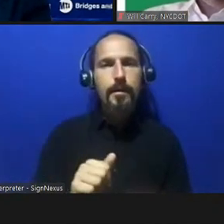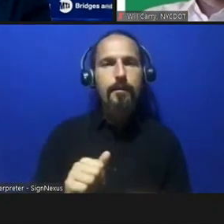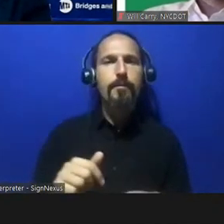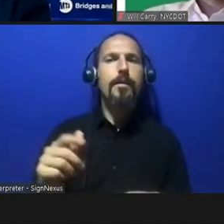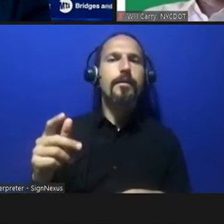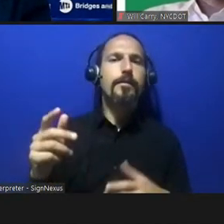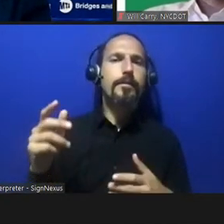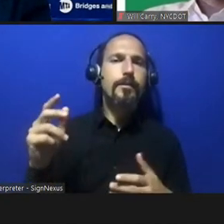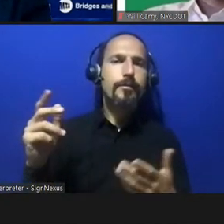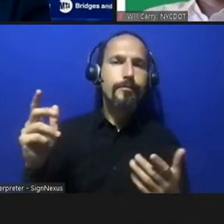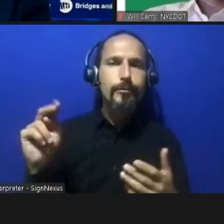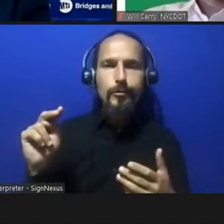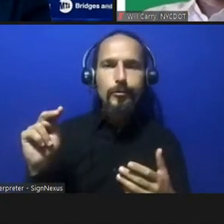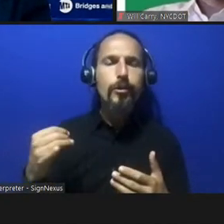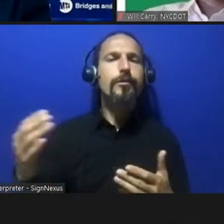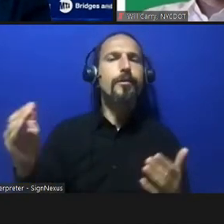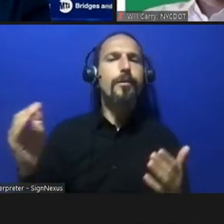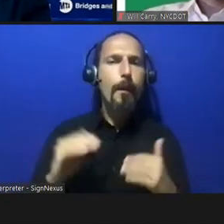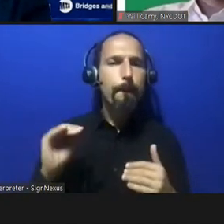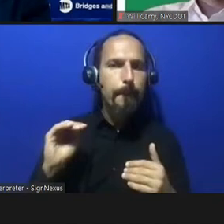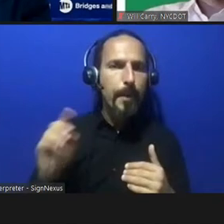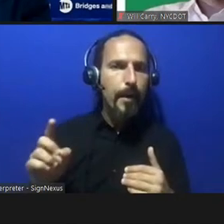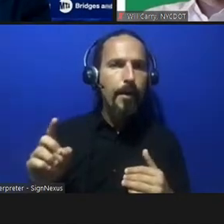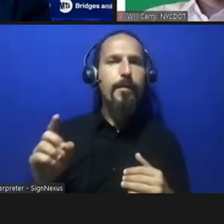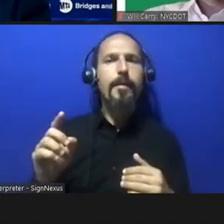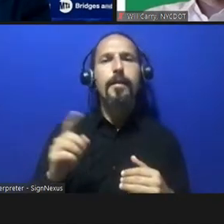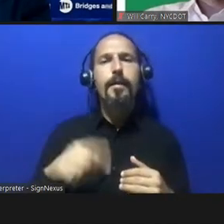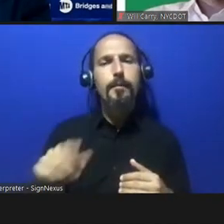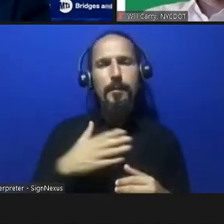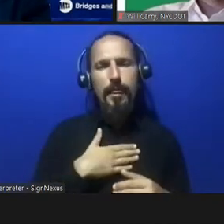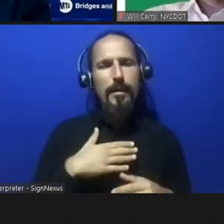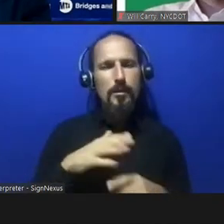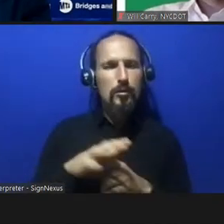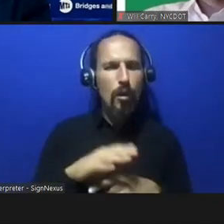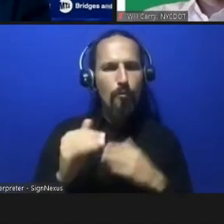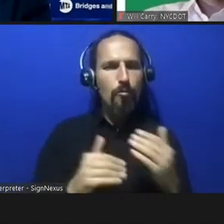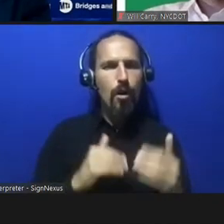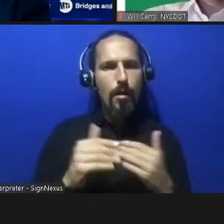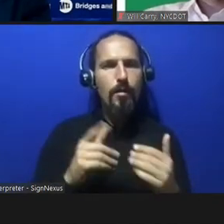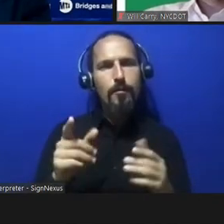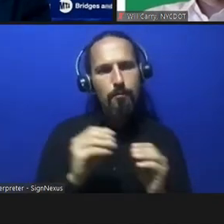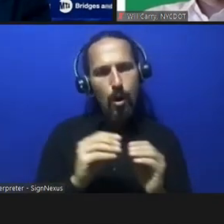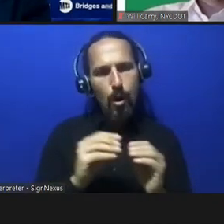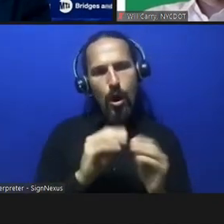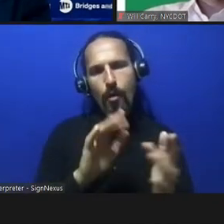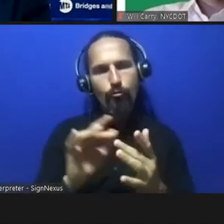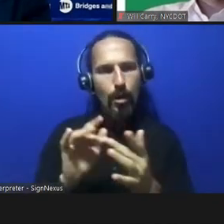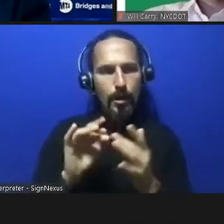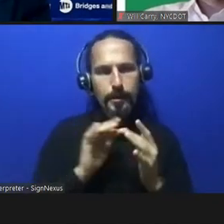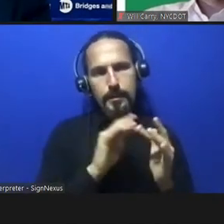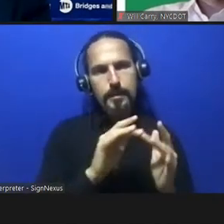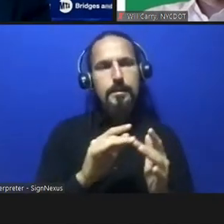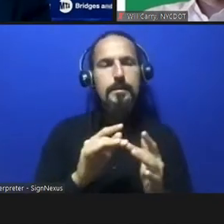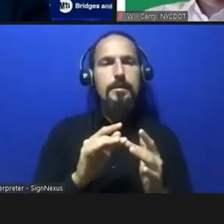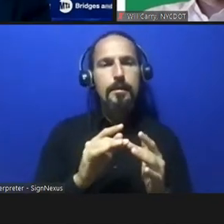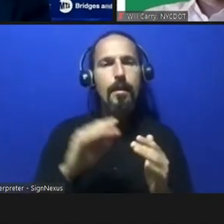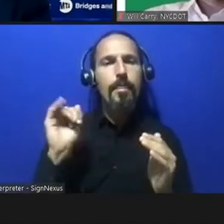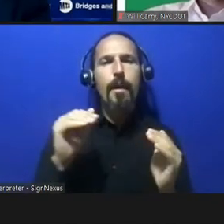columbia and many more i urge you to slow down this process broaden your outreach beyond